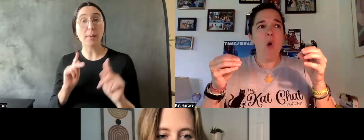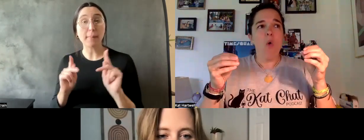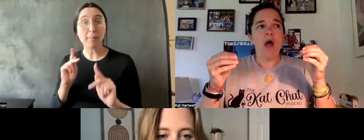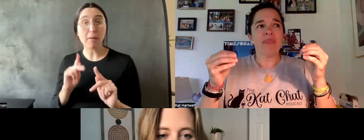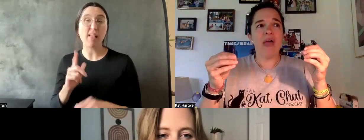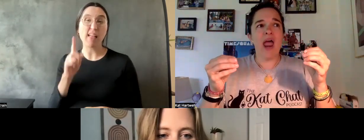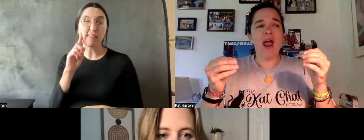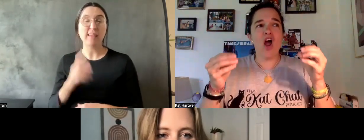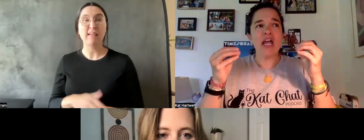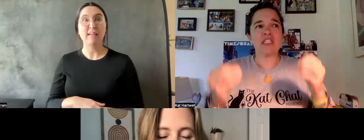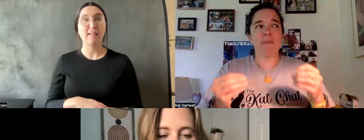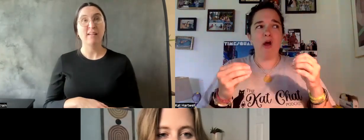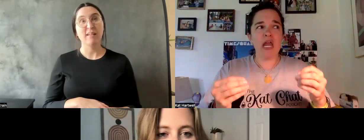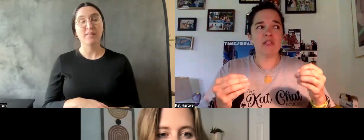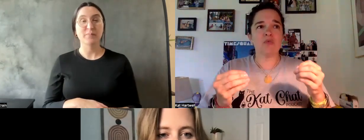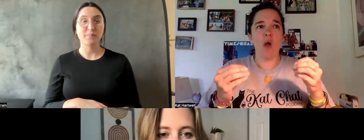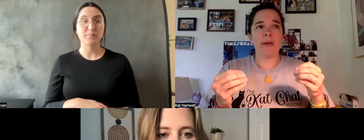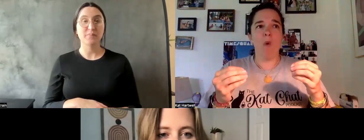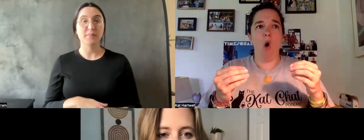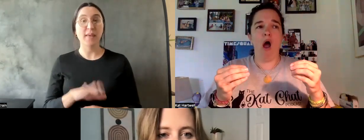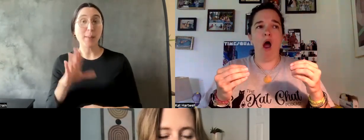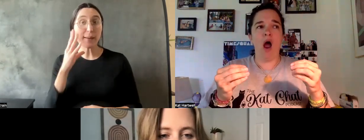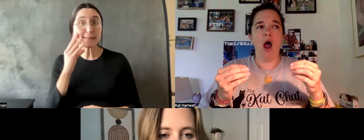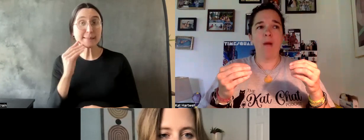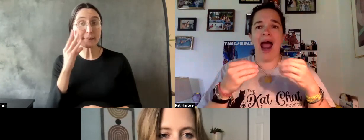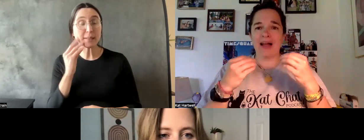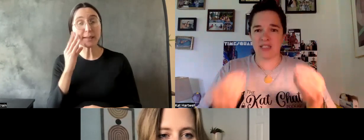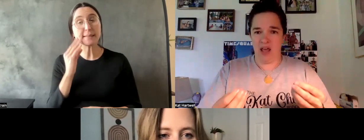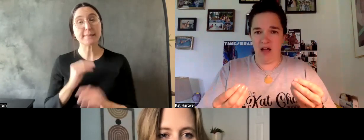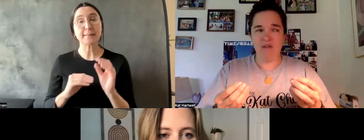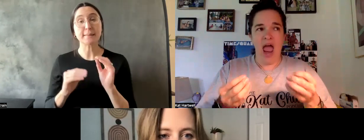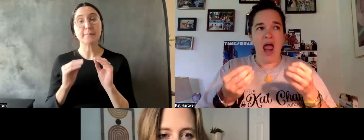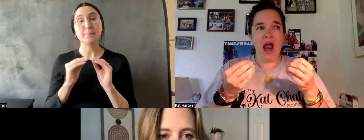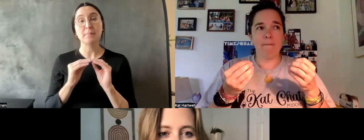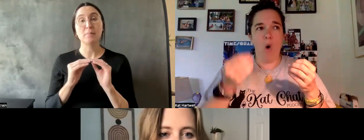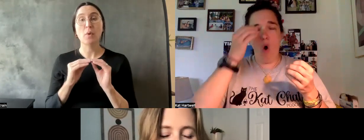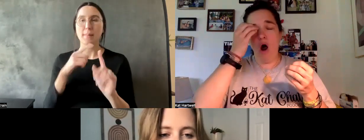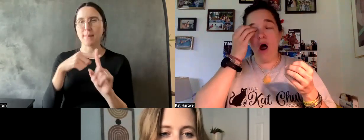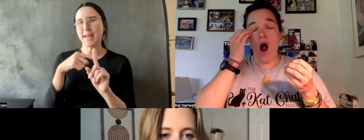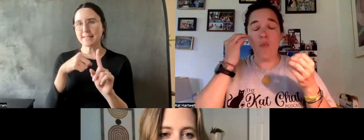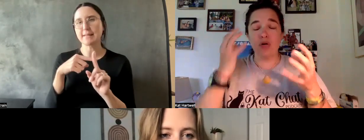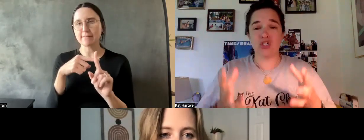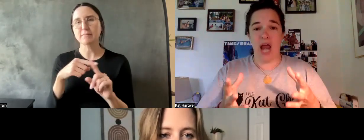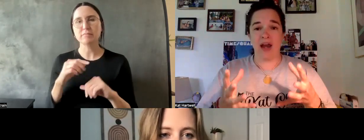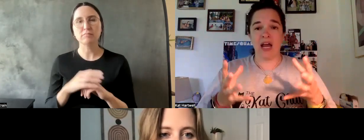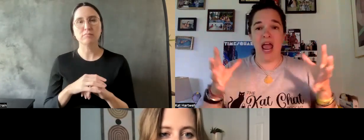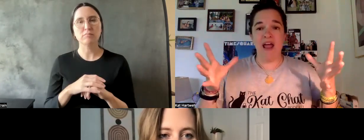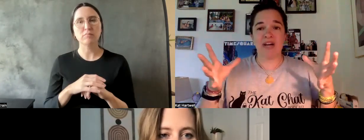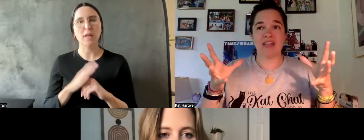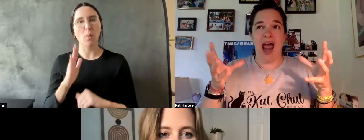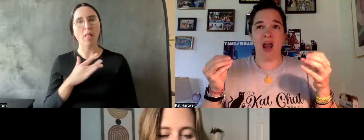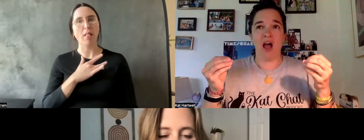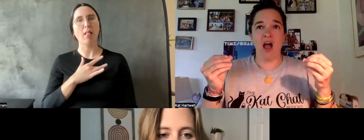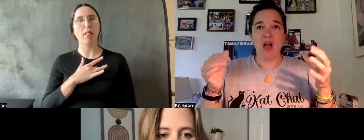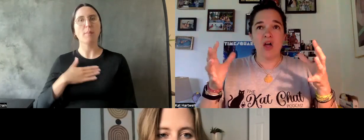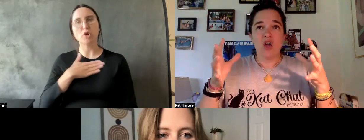think their experience will be more positive and more appreciated if